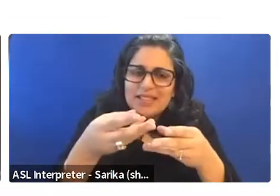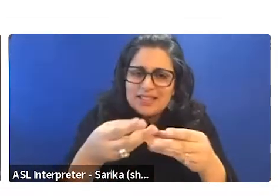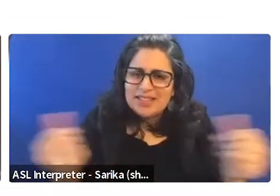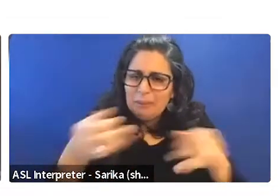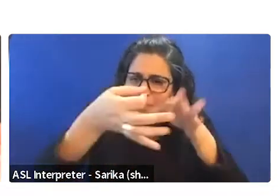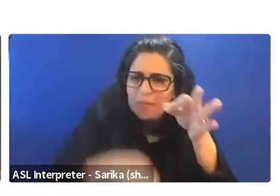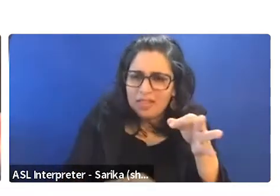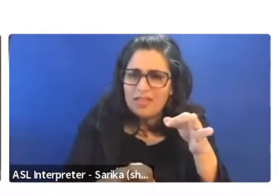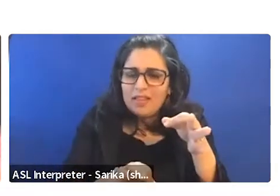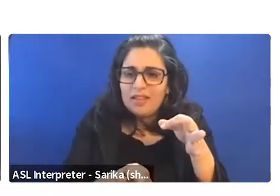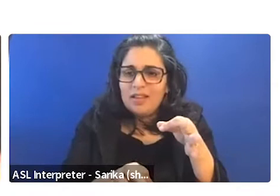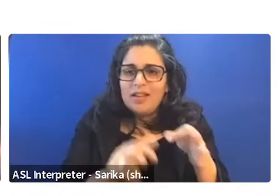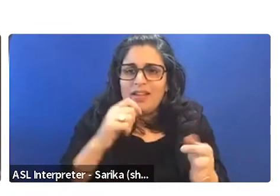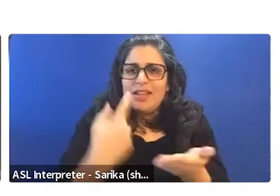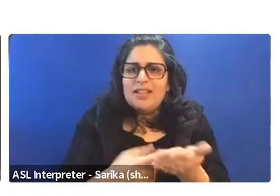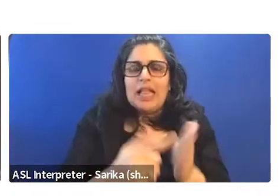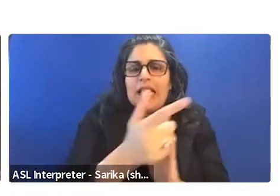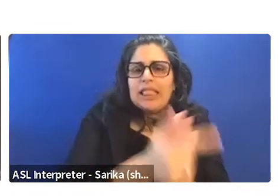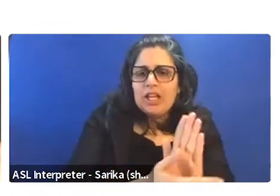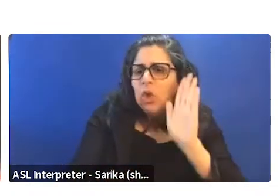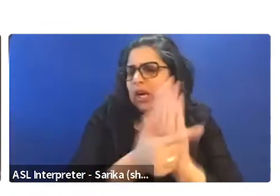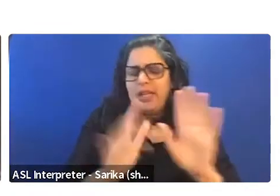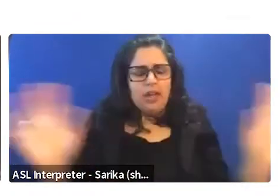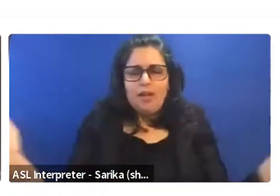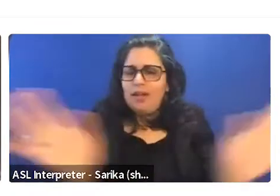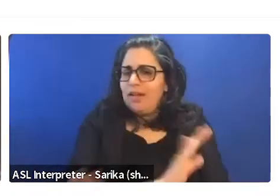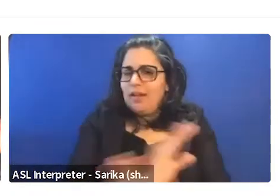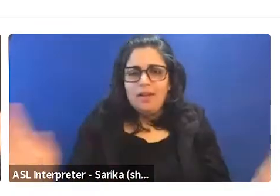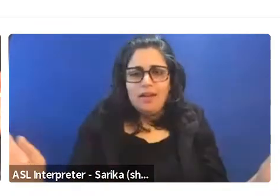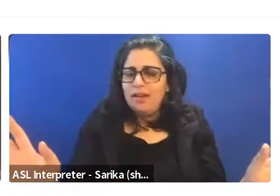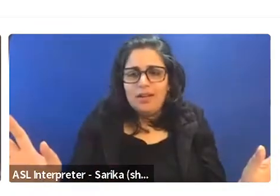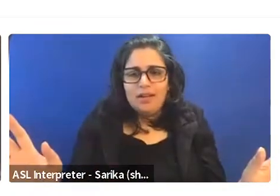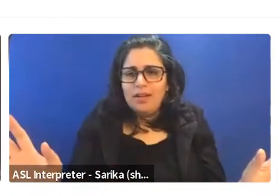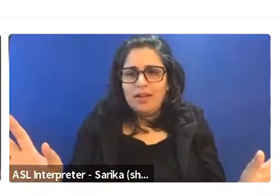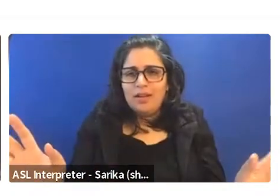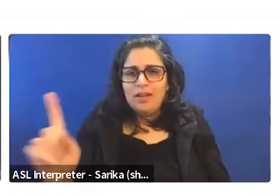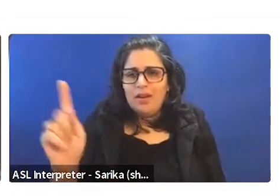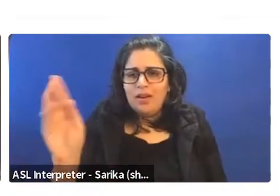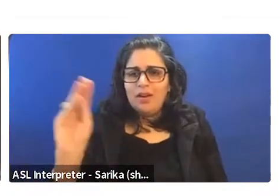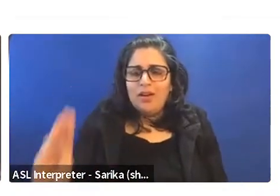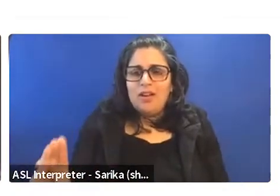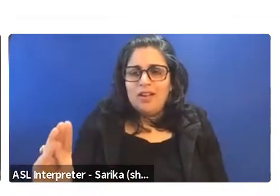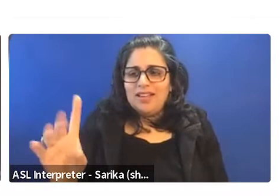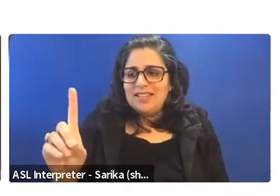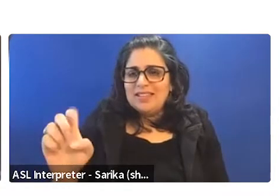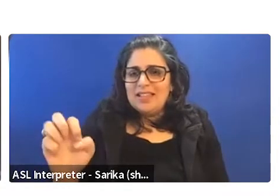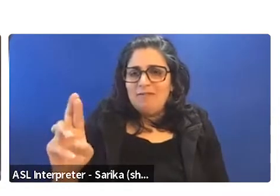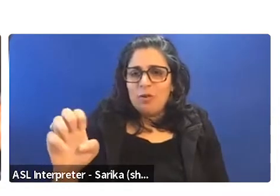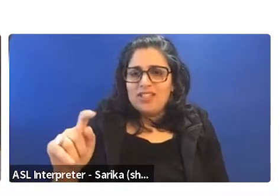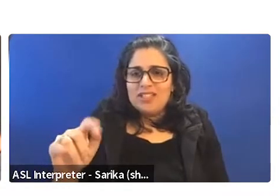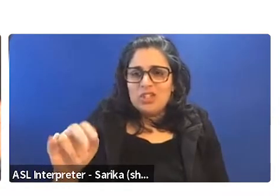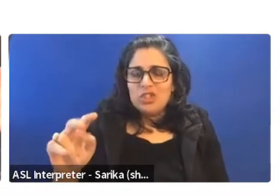right? Let's not discuss legal or illegal, because legal or illegal, 1% of the deforestation alerts in Brazil get